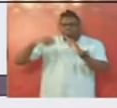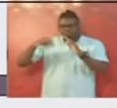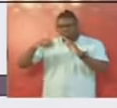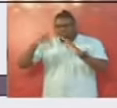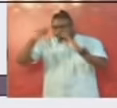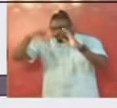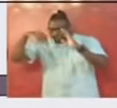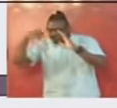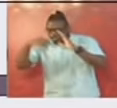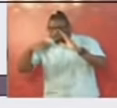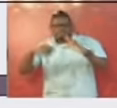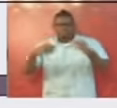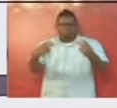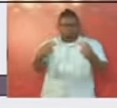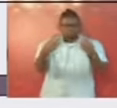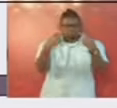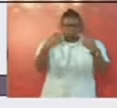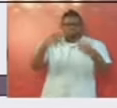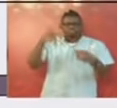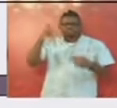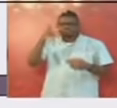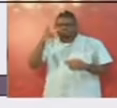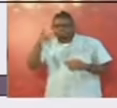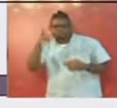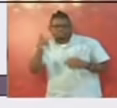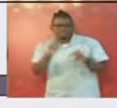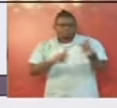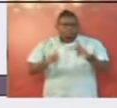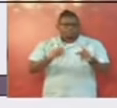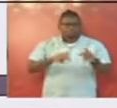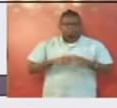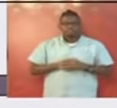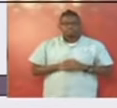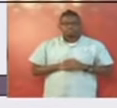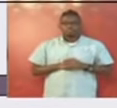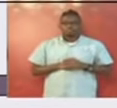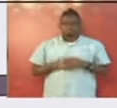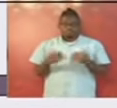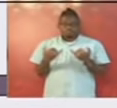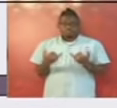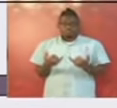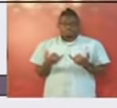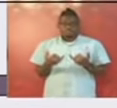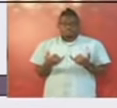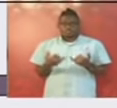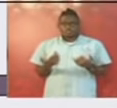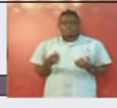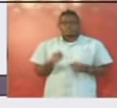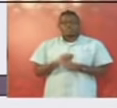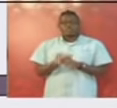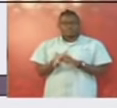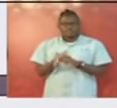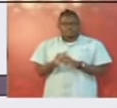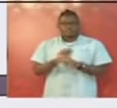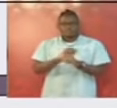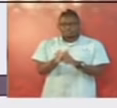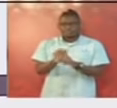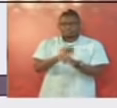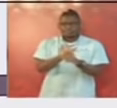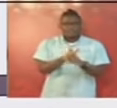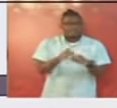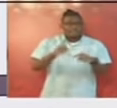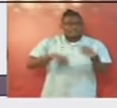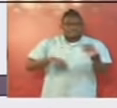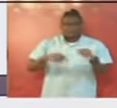listeners. So as we've been battling this scourge of COVID-19, we can't forget that we